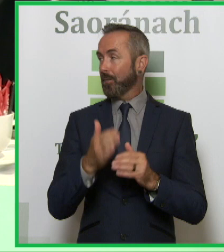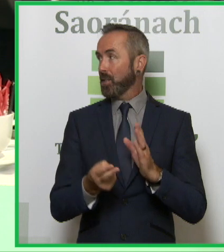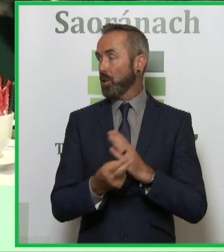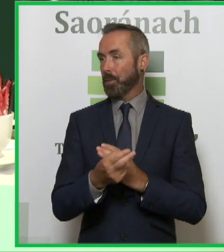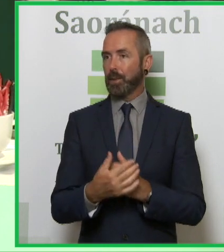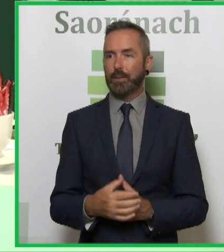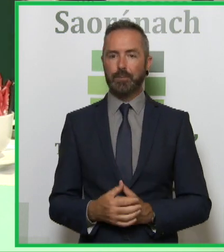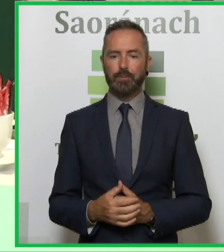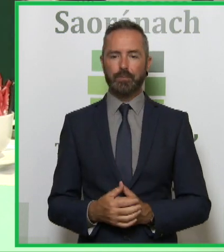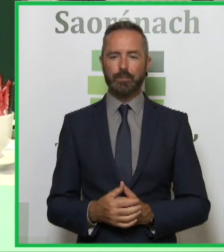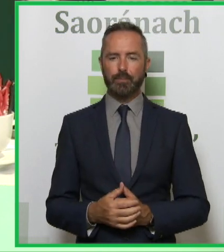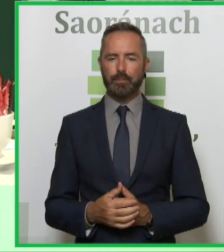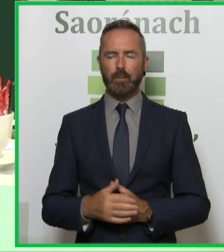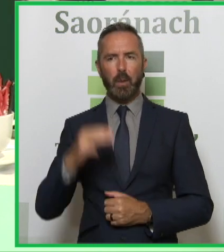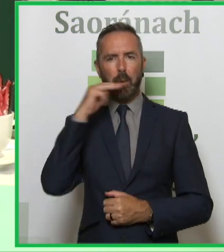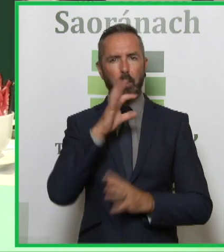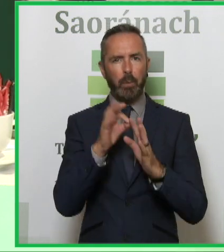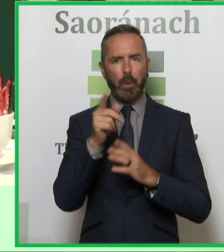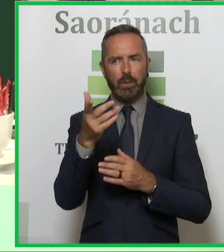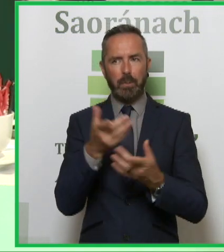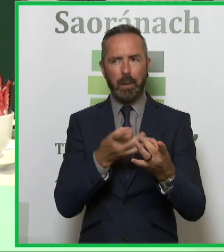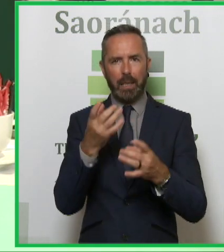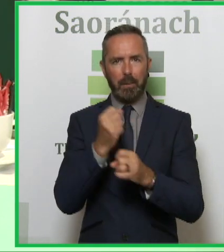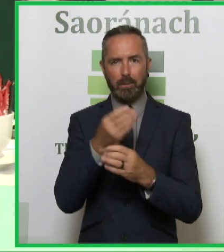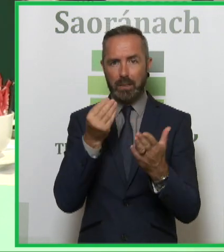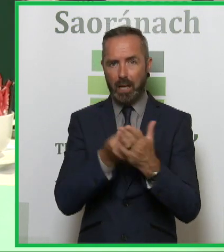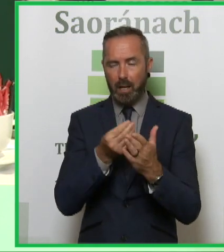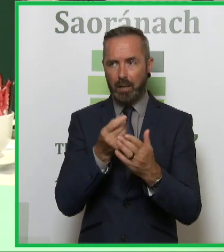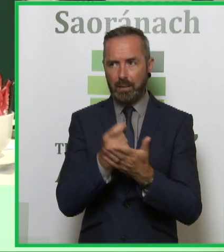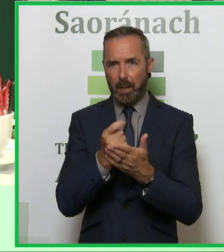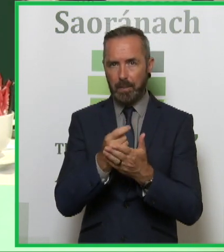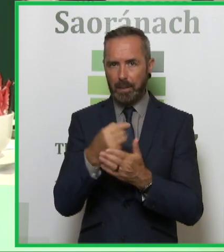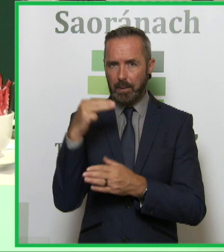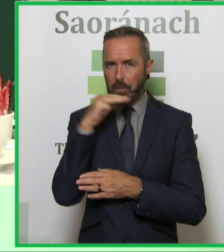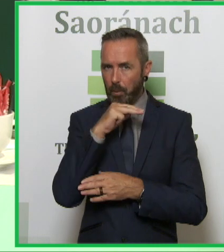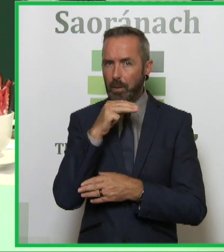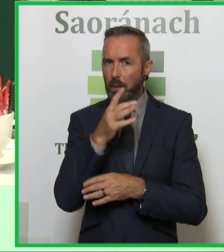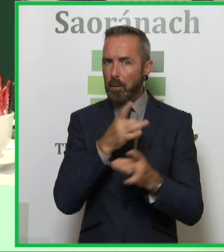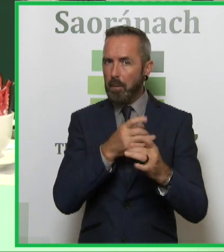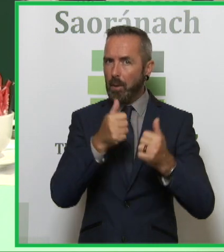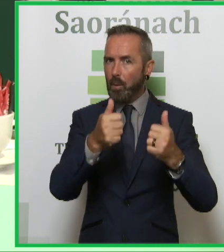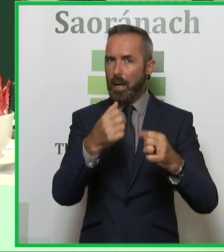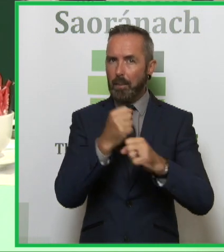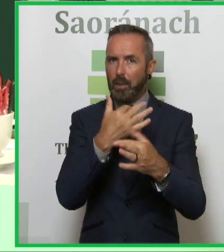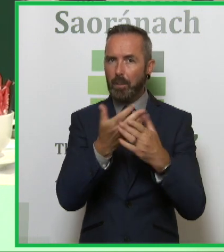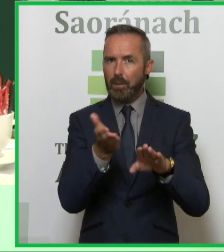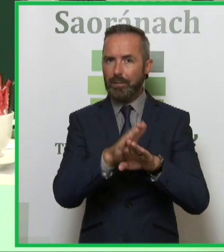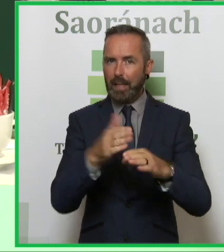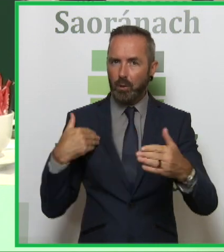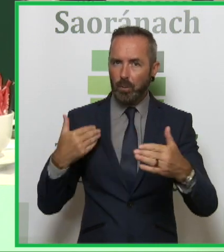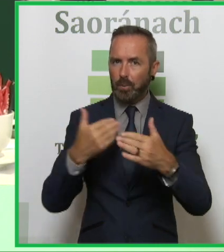The important point you make about time is of the essence here, is really well made in terms of number of deaths already this